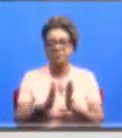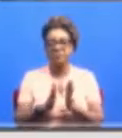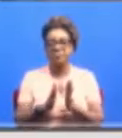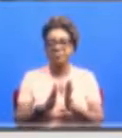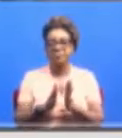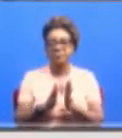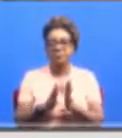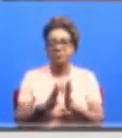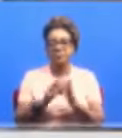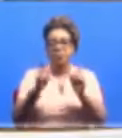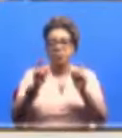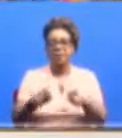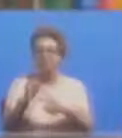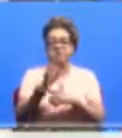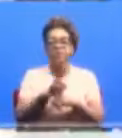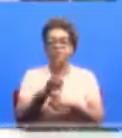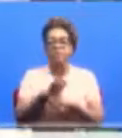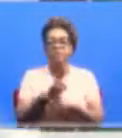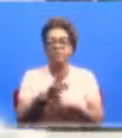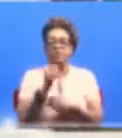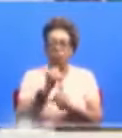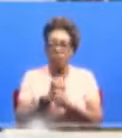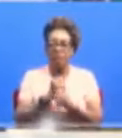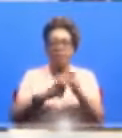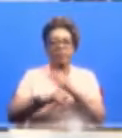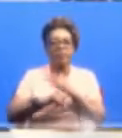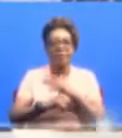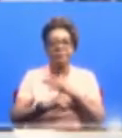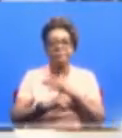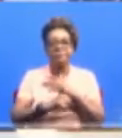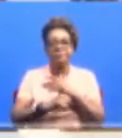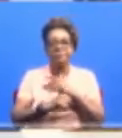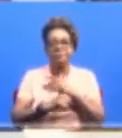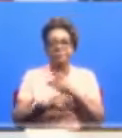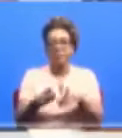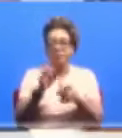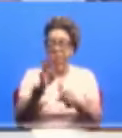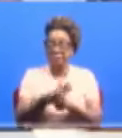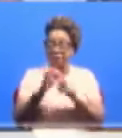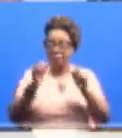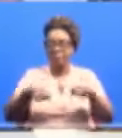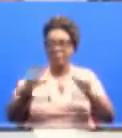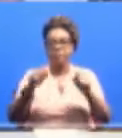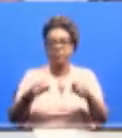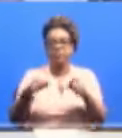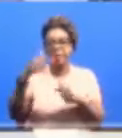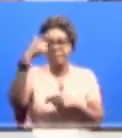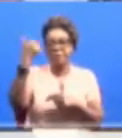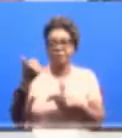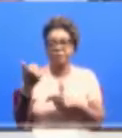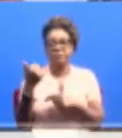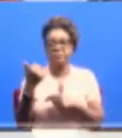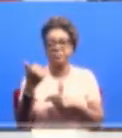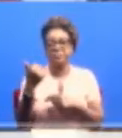to just delve to work harder, reach out further as much as possible, because it wasn't